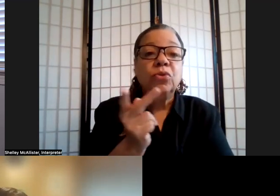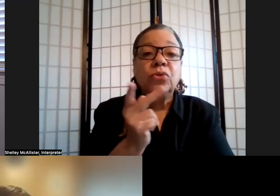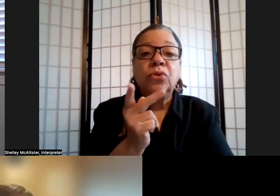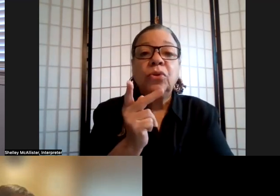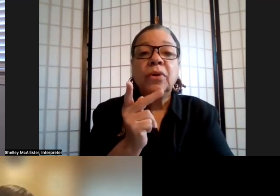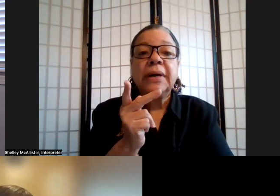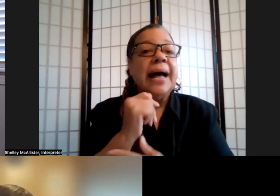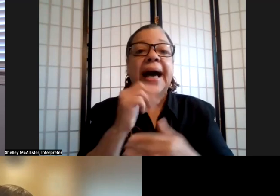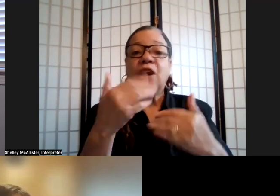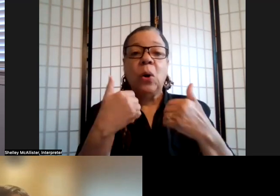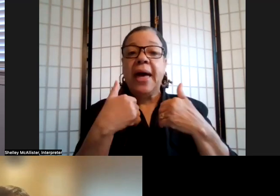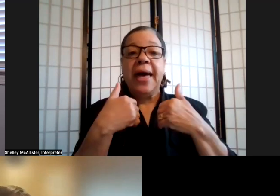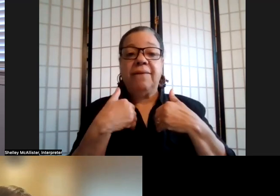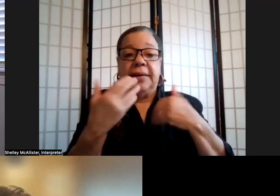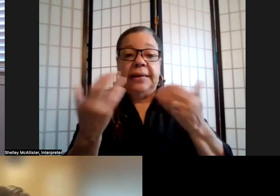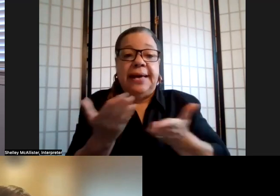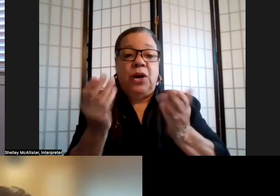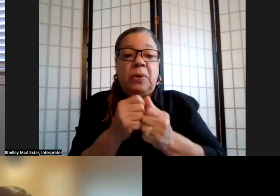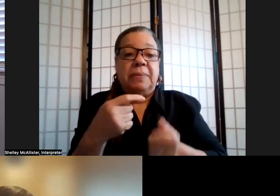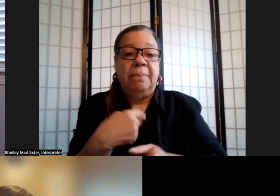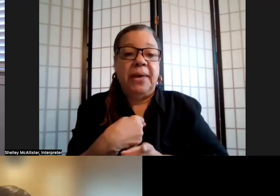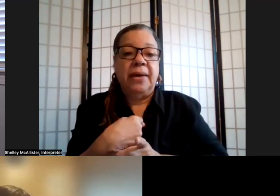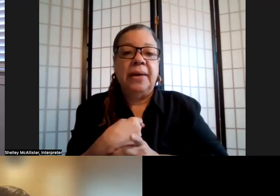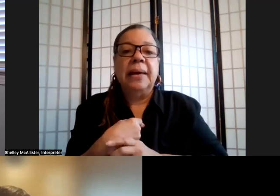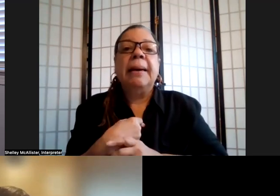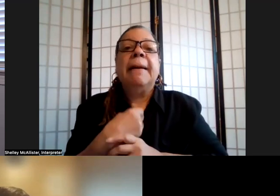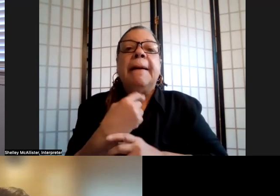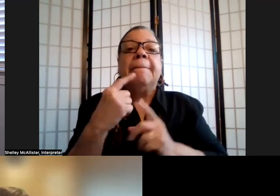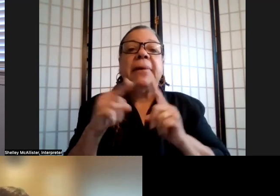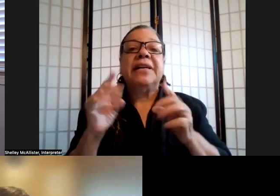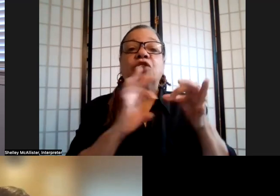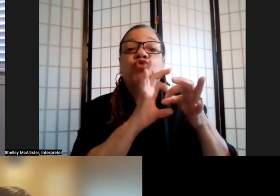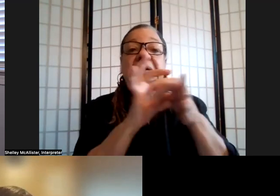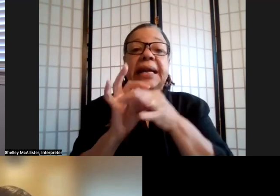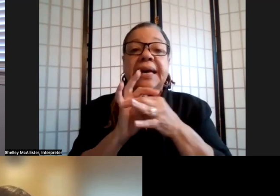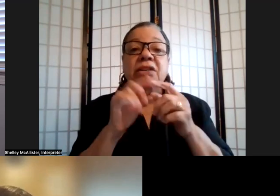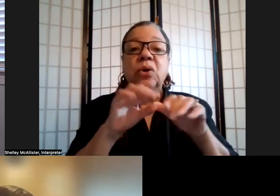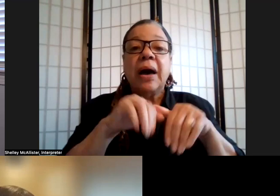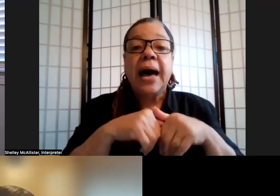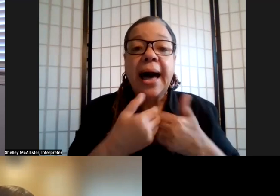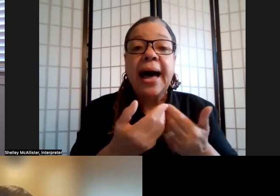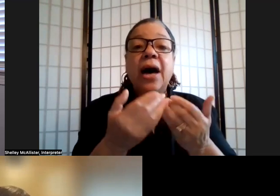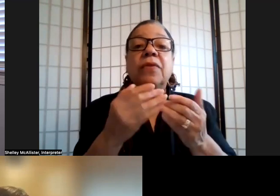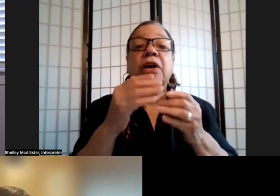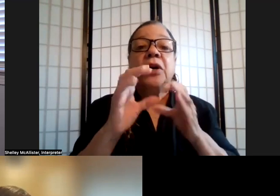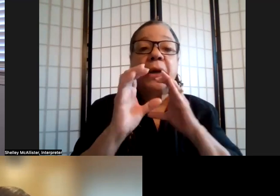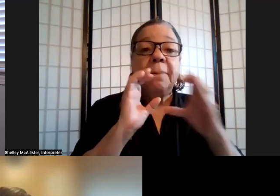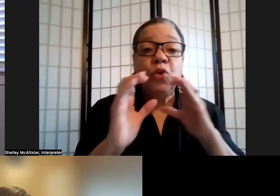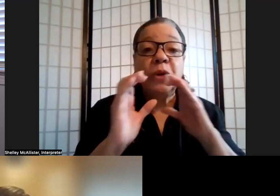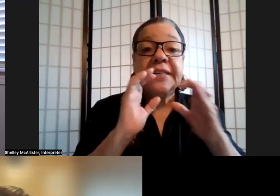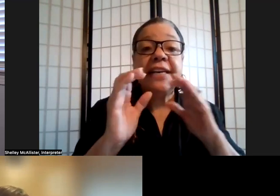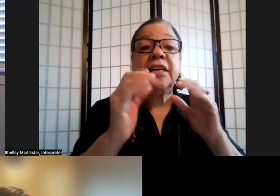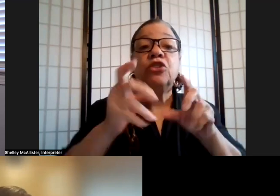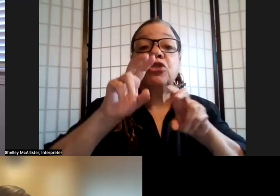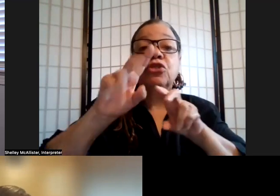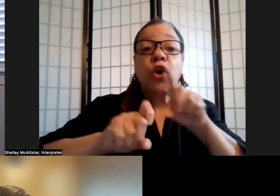disability. I don't have it on me, but it has something to do with how the American Community Survey and these